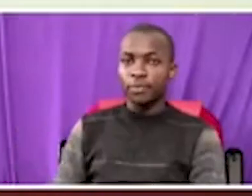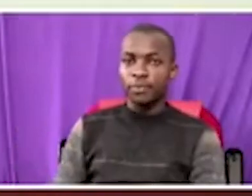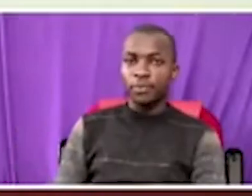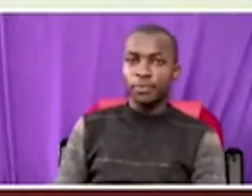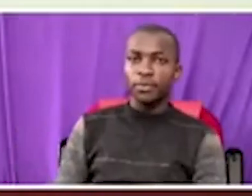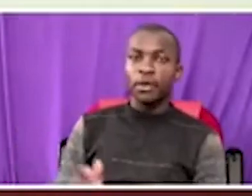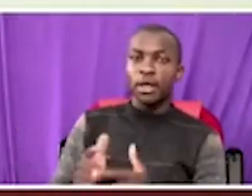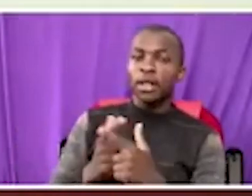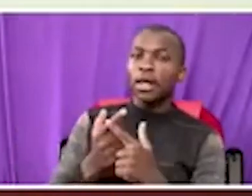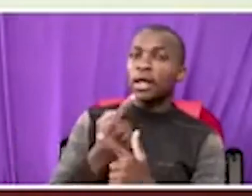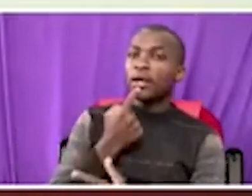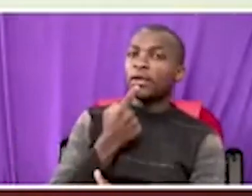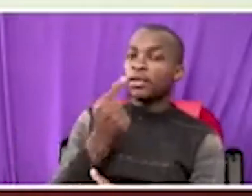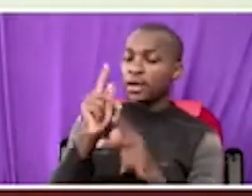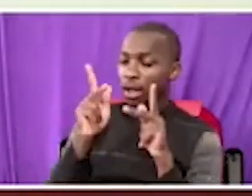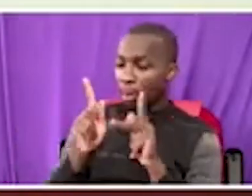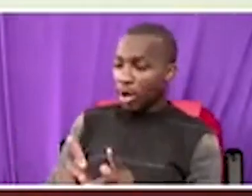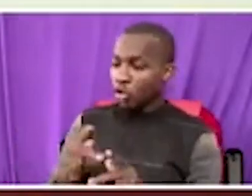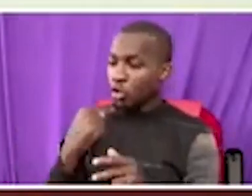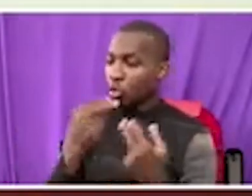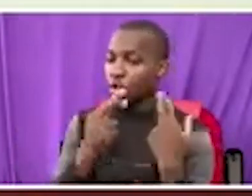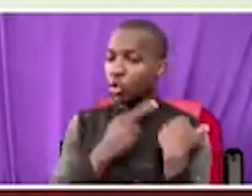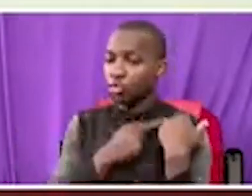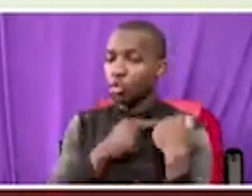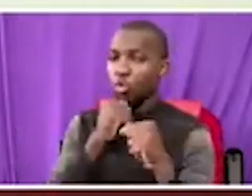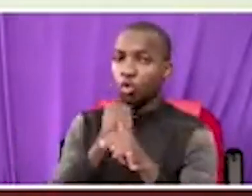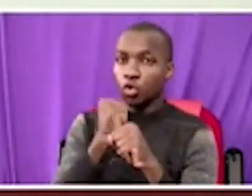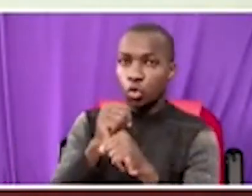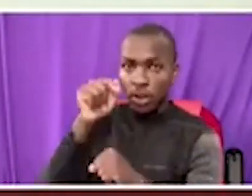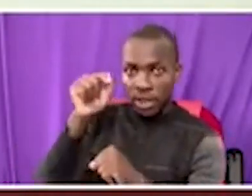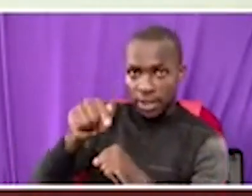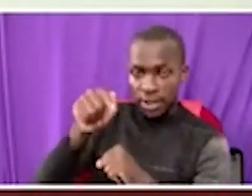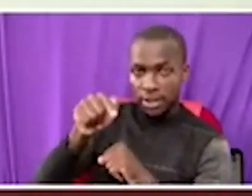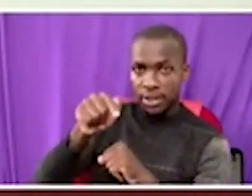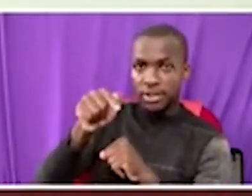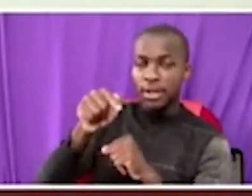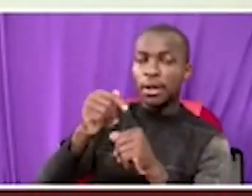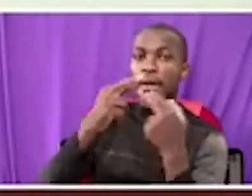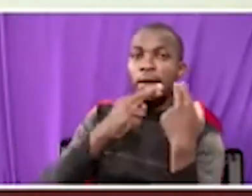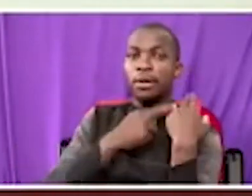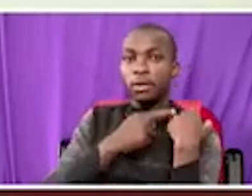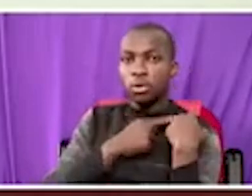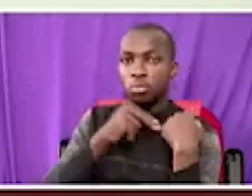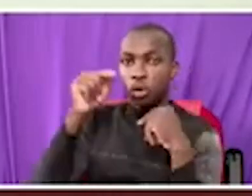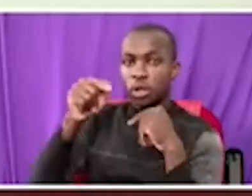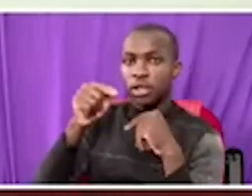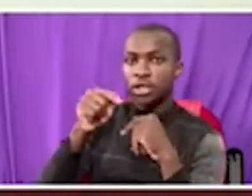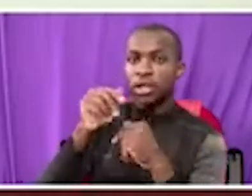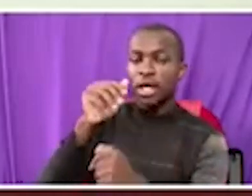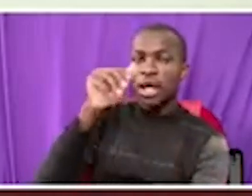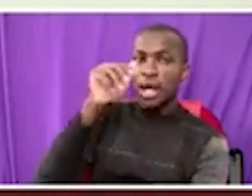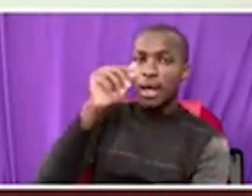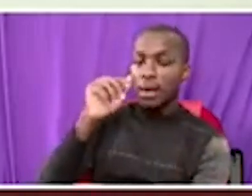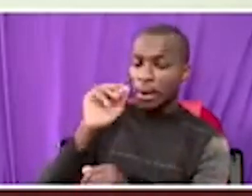And he said, the person to do that, listen to this, this is absolutely fascinating, the person to do that is the Antichrist.